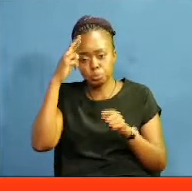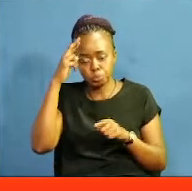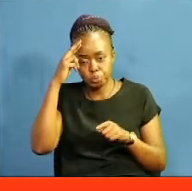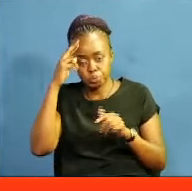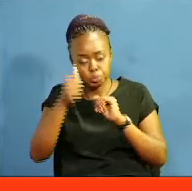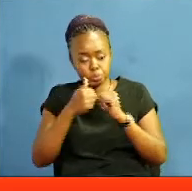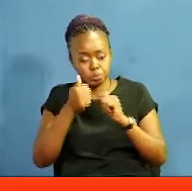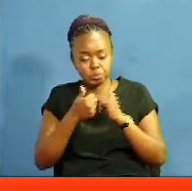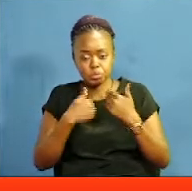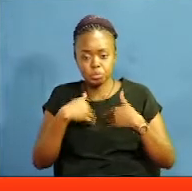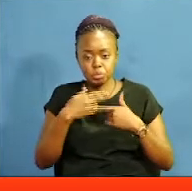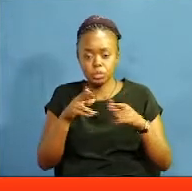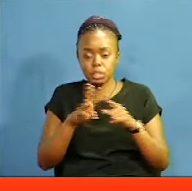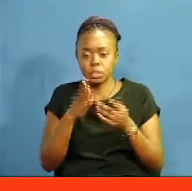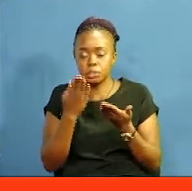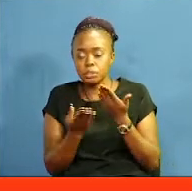with the electorates,